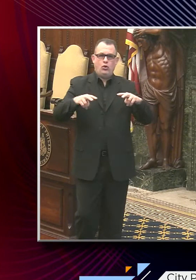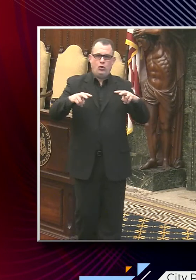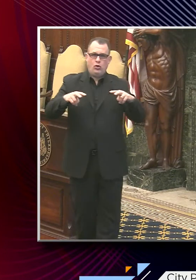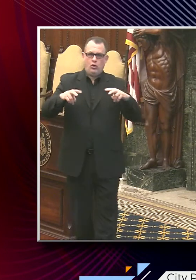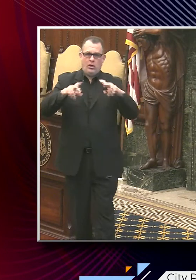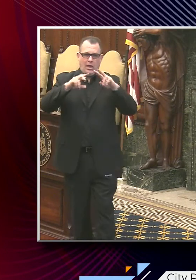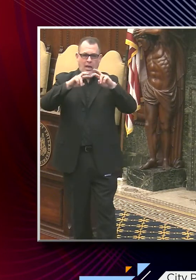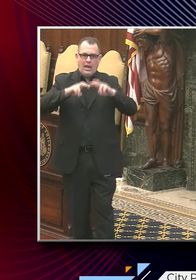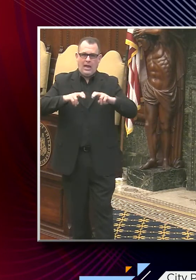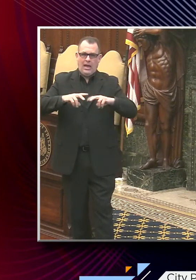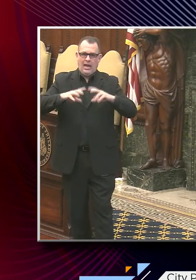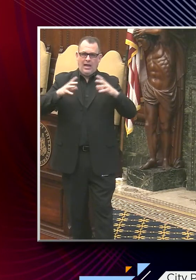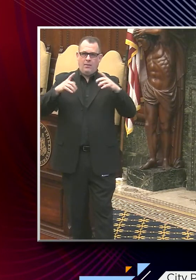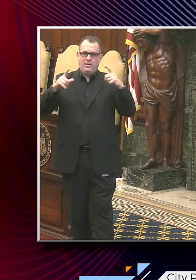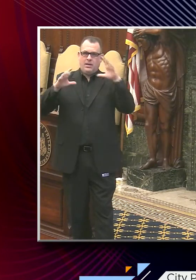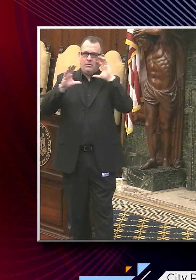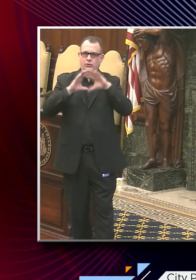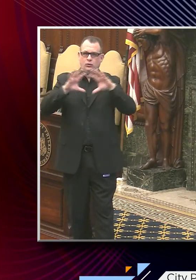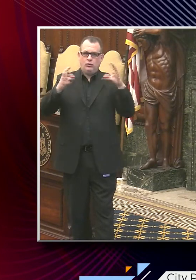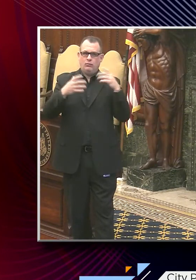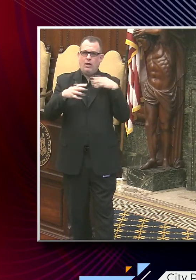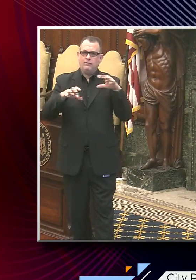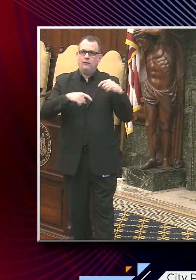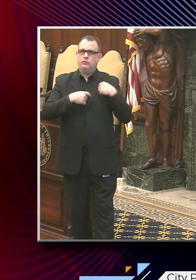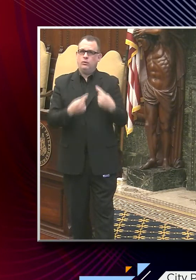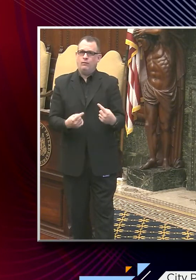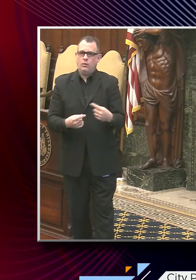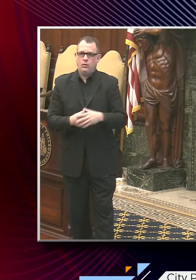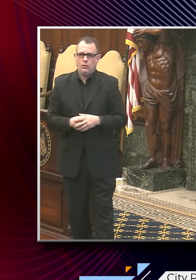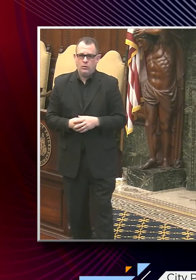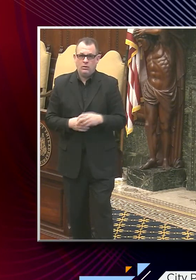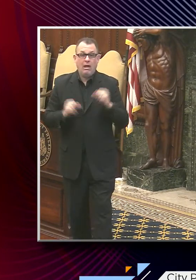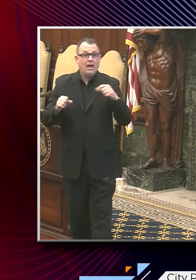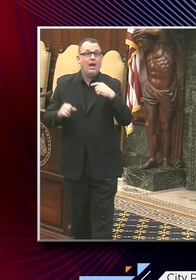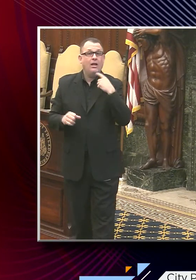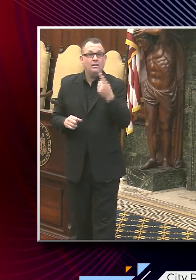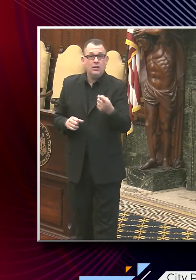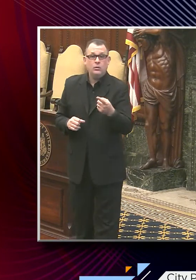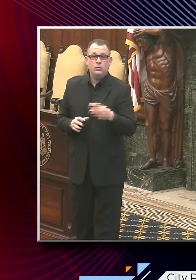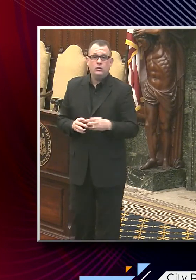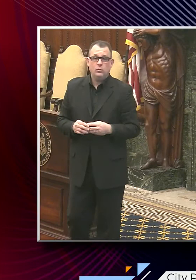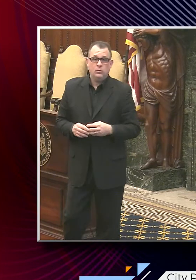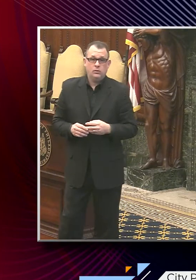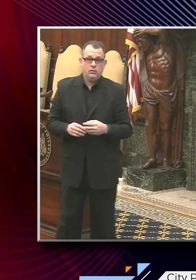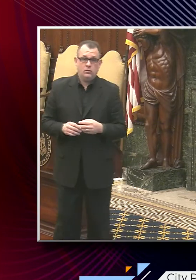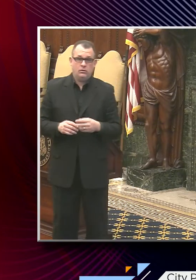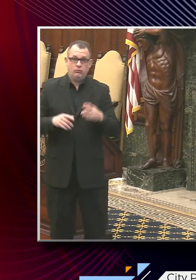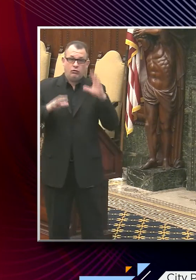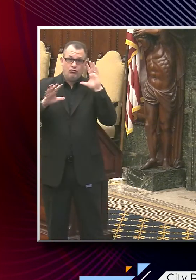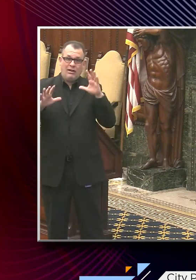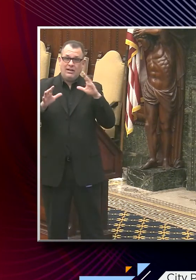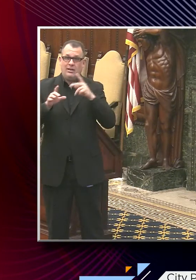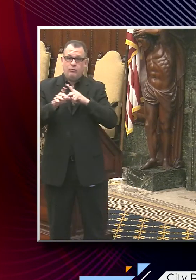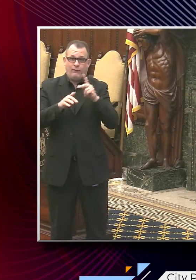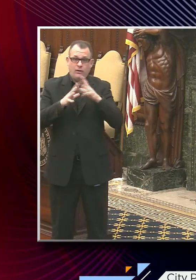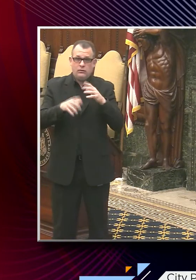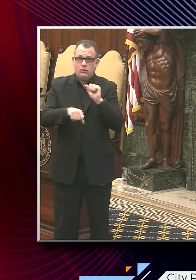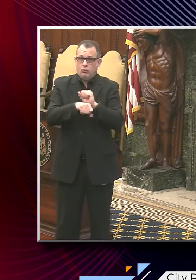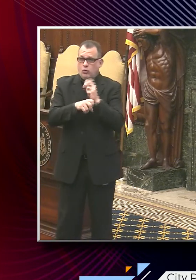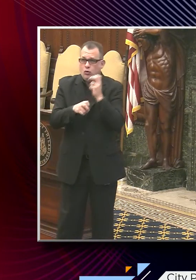well we've done. It's not me, but the entire city. I can say that we've got a lot of great professionals that are working really hard. I've been